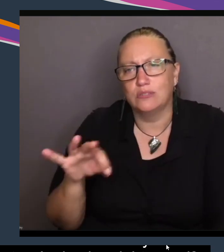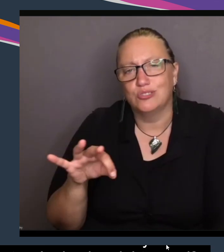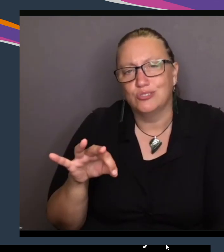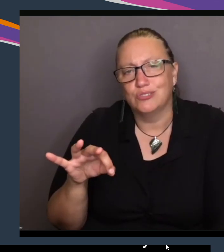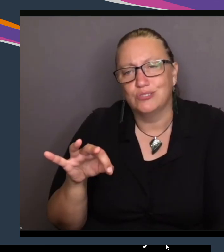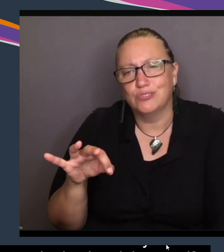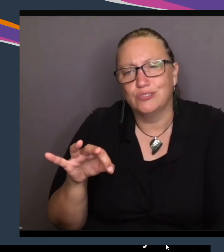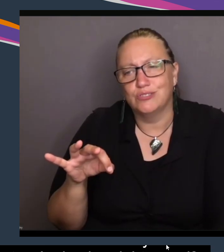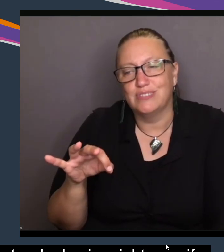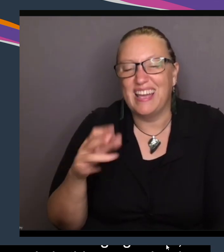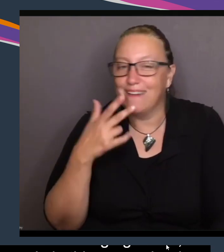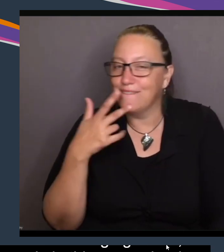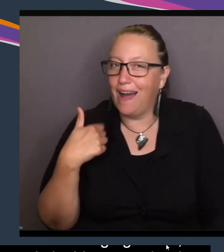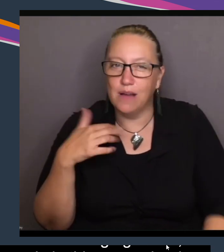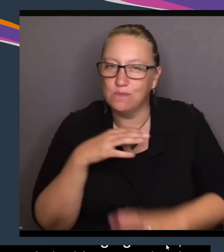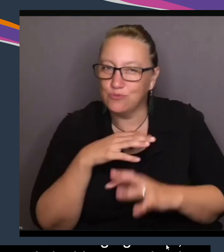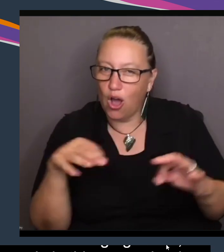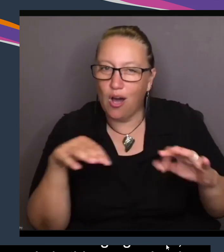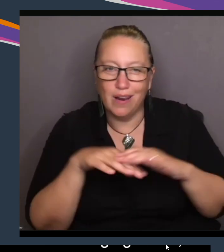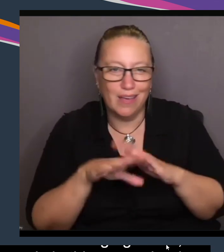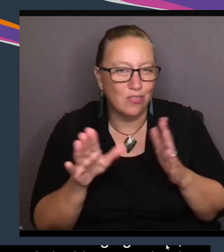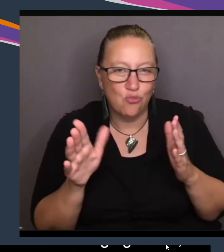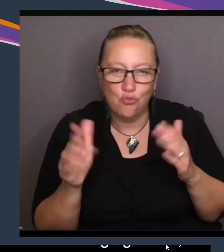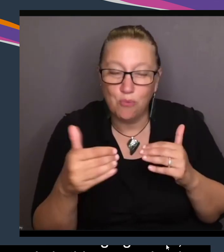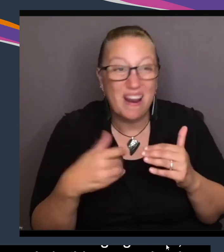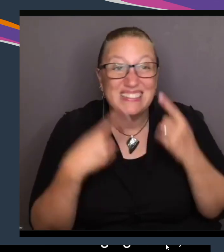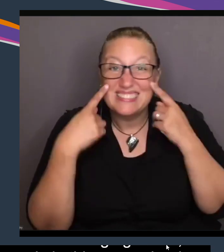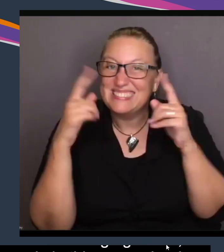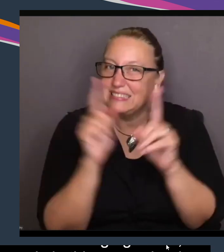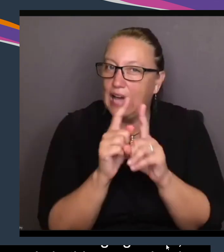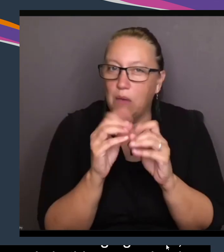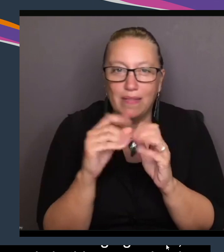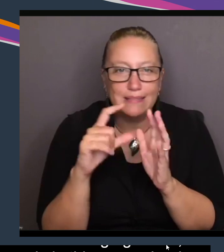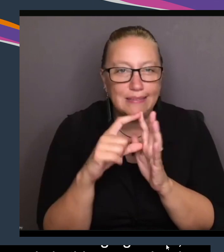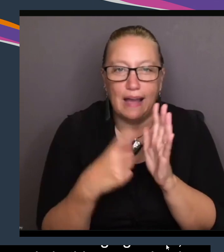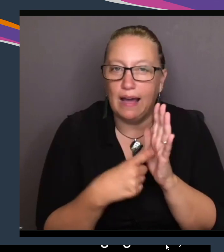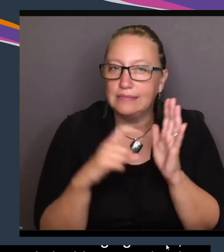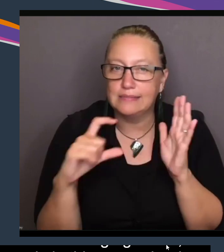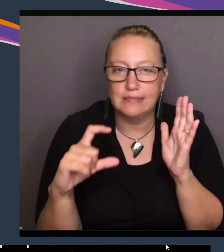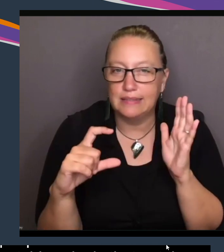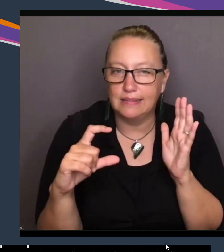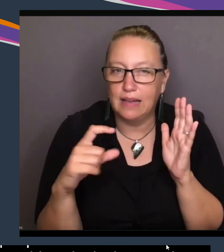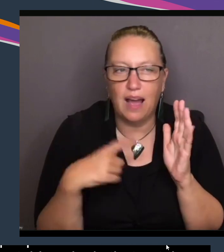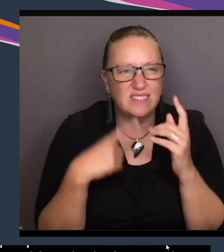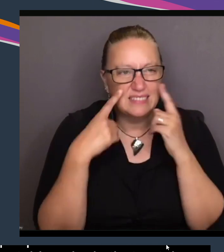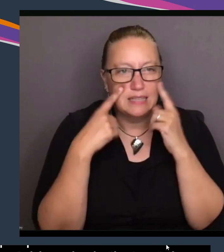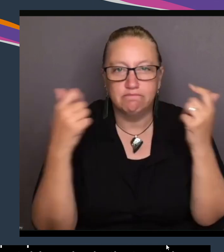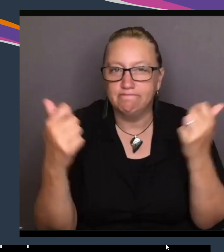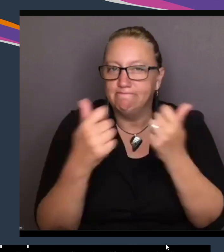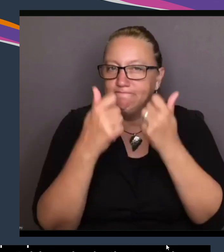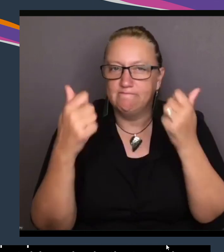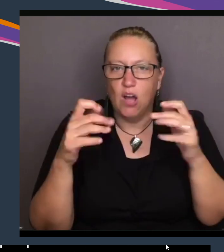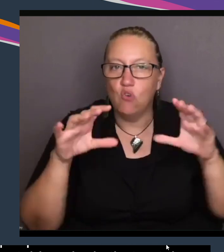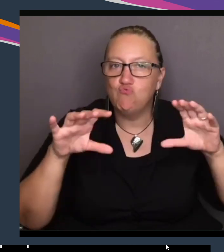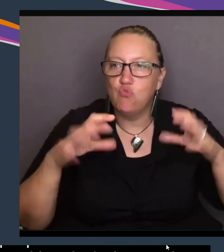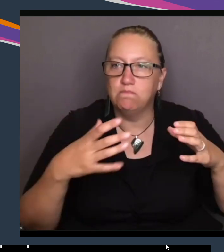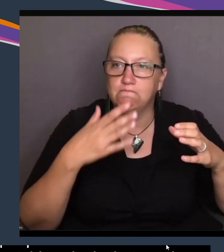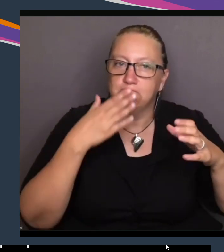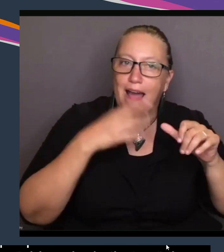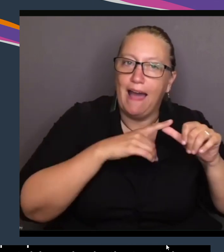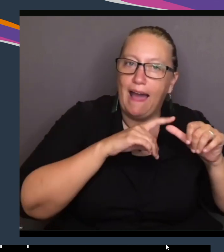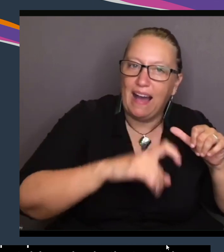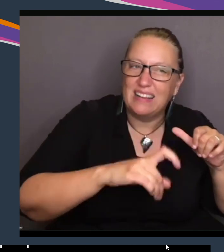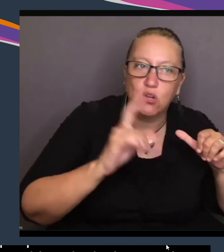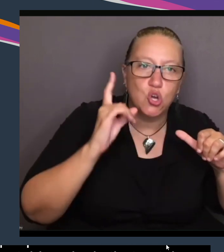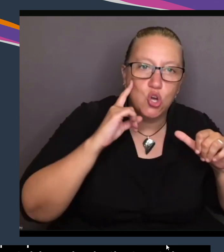not in the room, and I see this with the Disability Royal Commission, I have seen groups and I've heard groups by accident that are